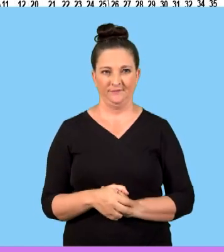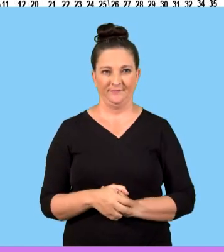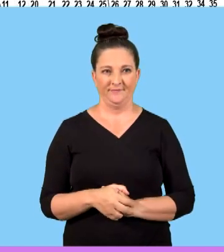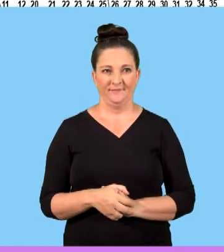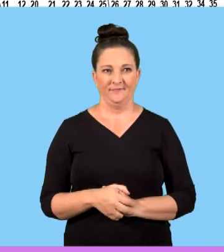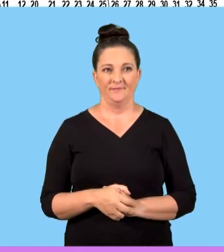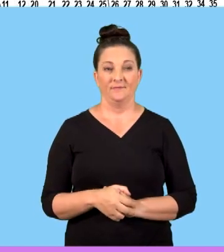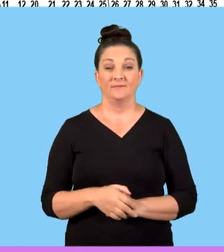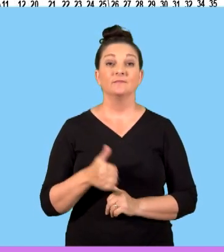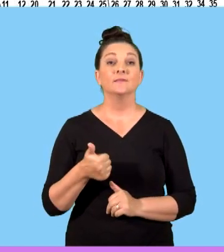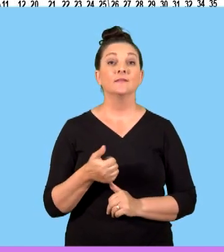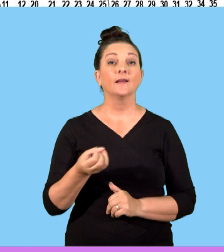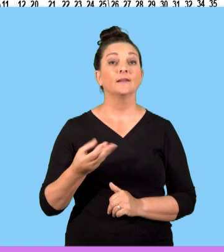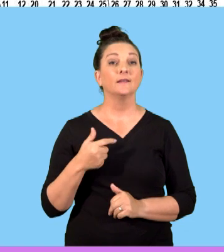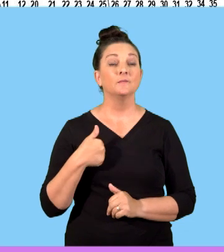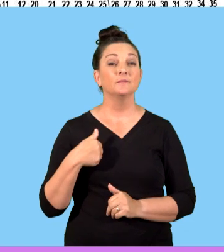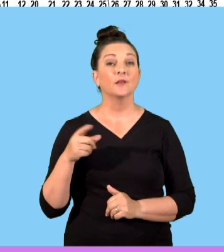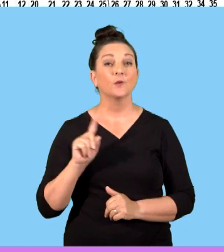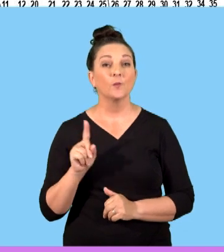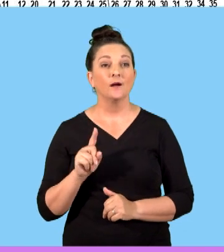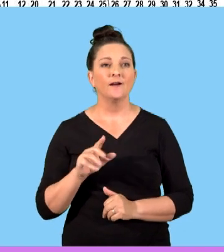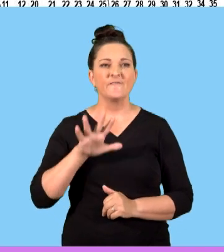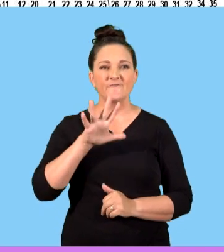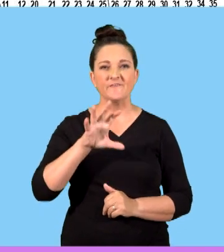1,000, right? So that will give me then